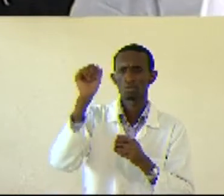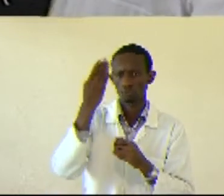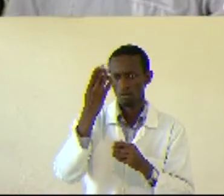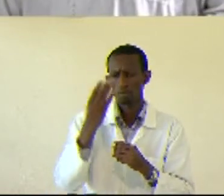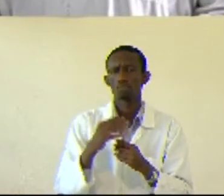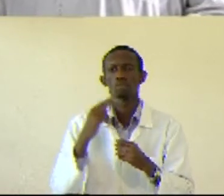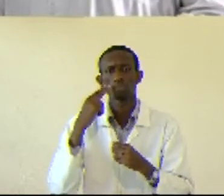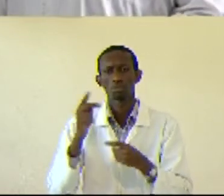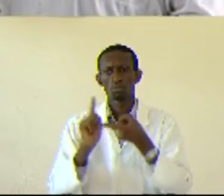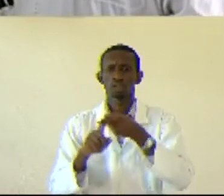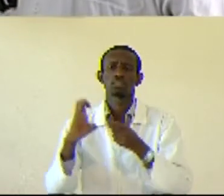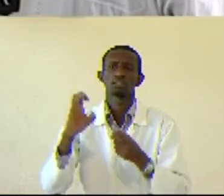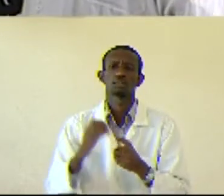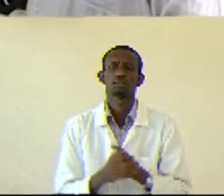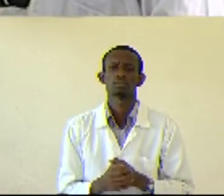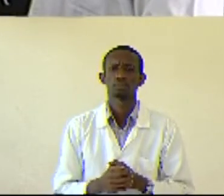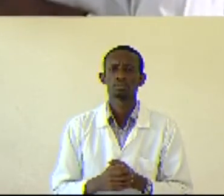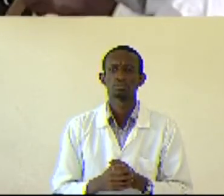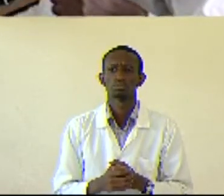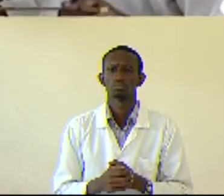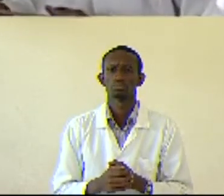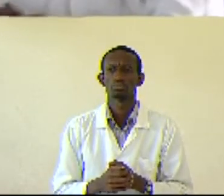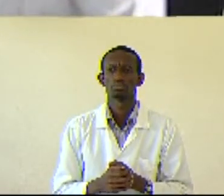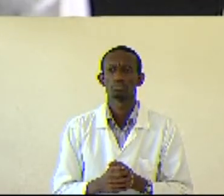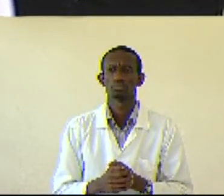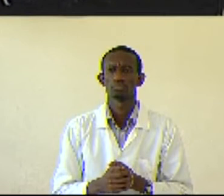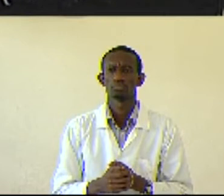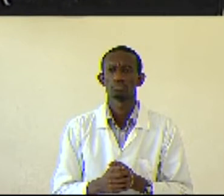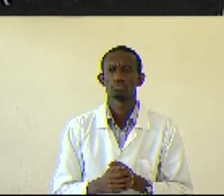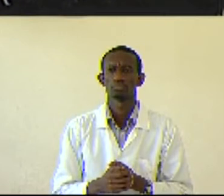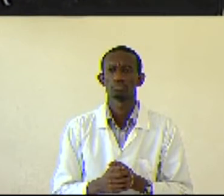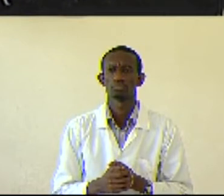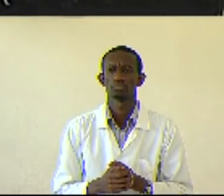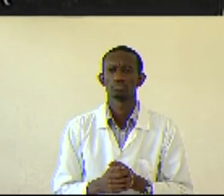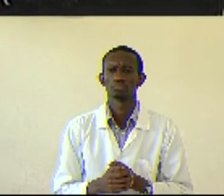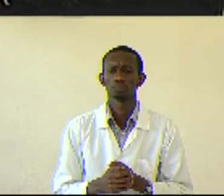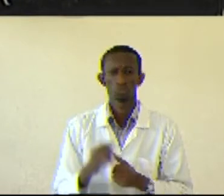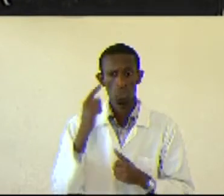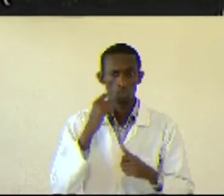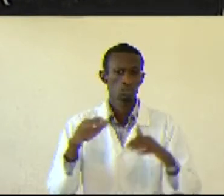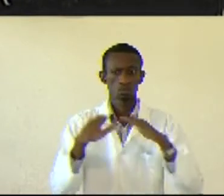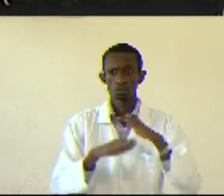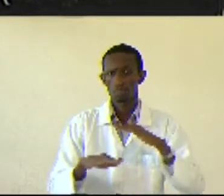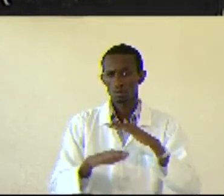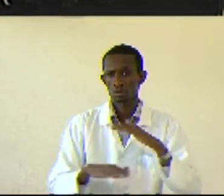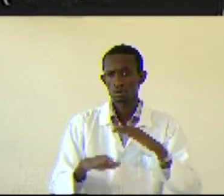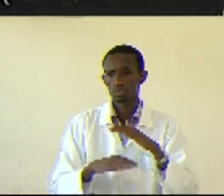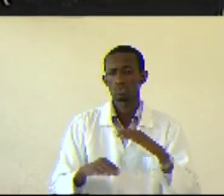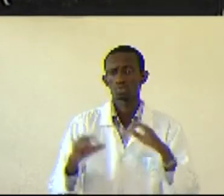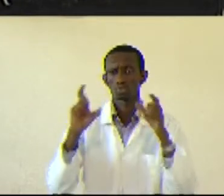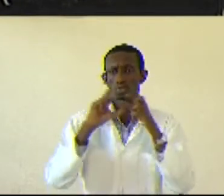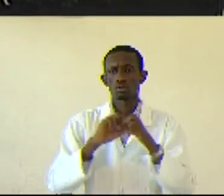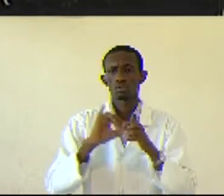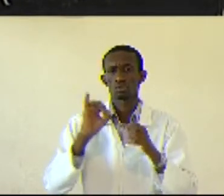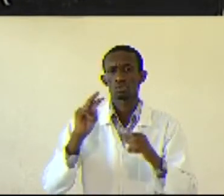c. And I'm done for this basic integral, whether you